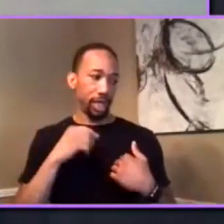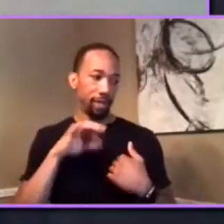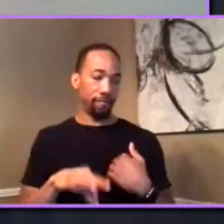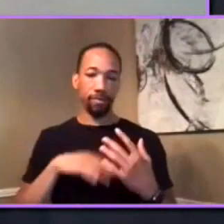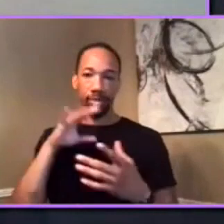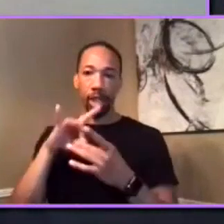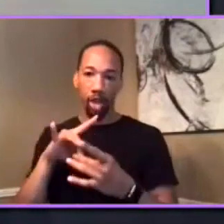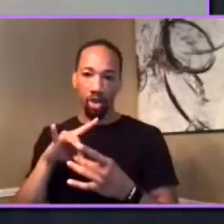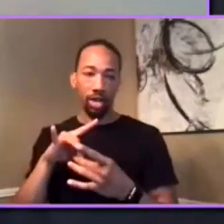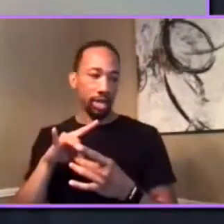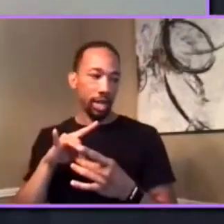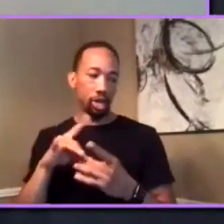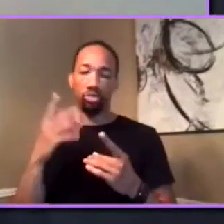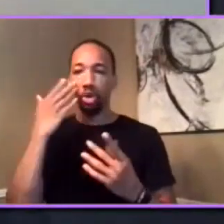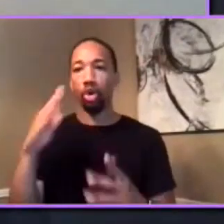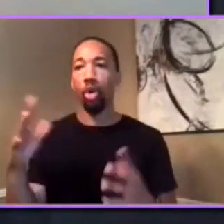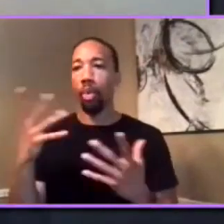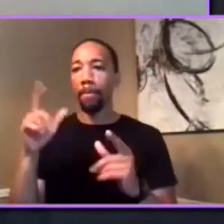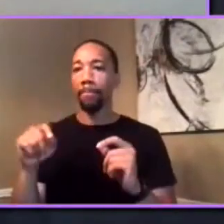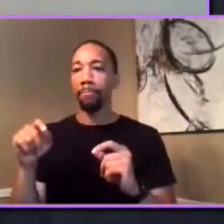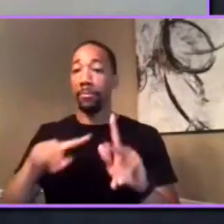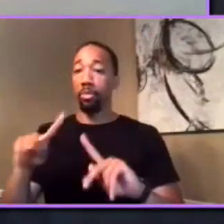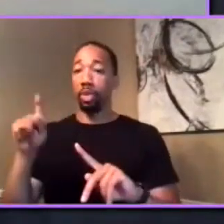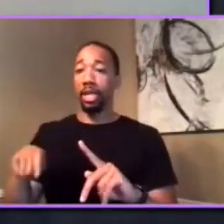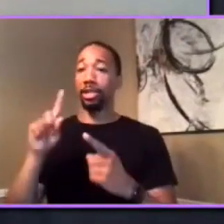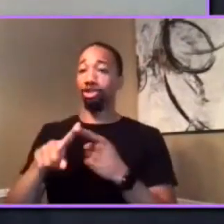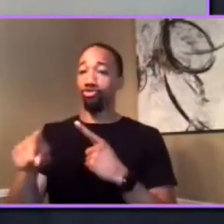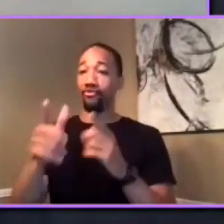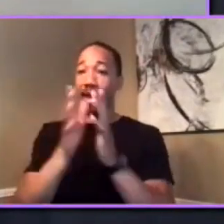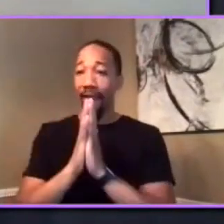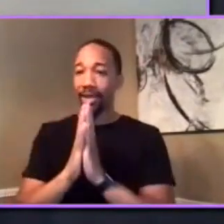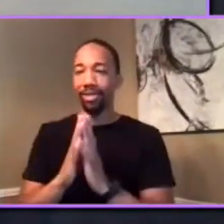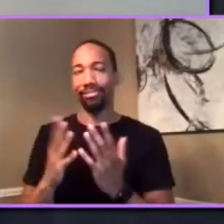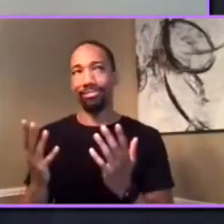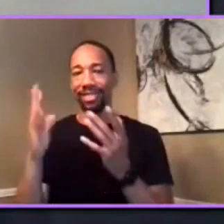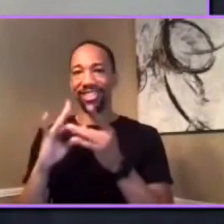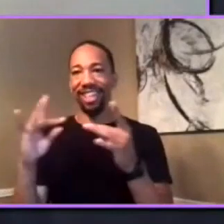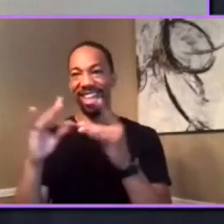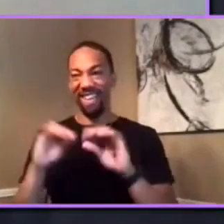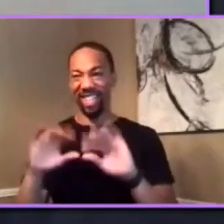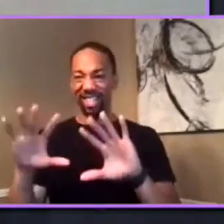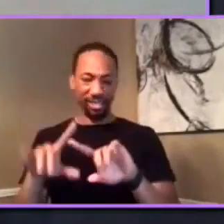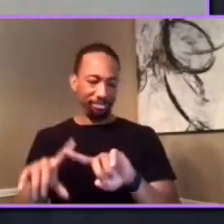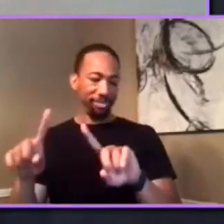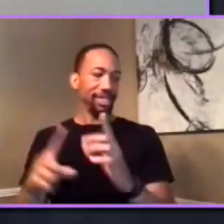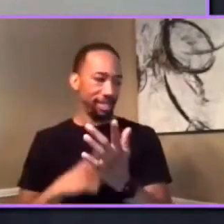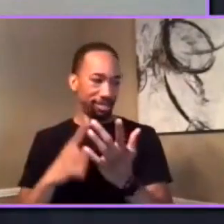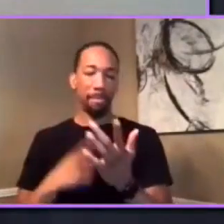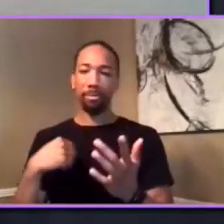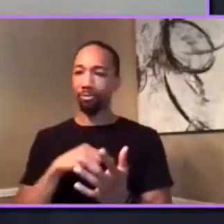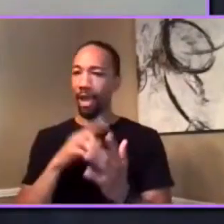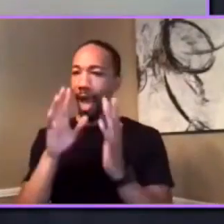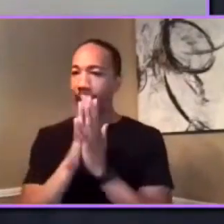people need until you ask. I know it's stating the obvious, but I think sometimes we try to go to what's the best practice, what's